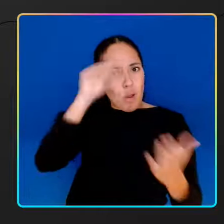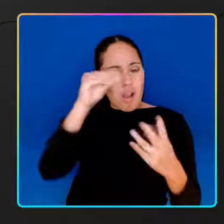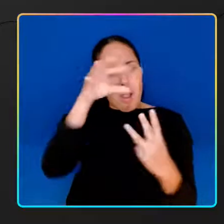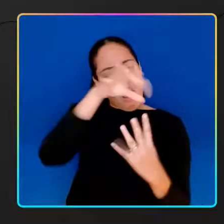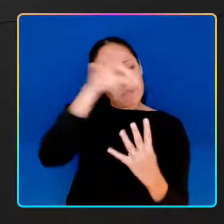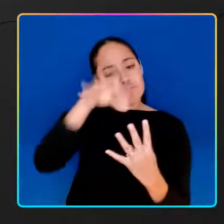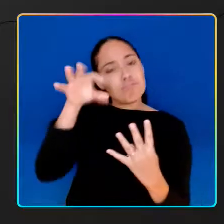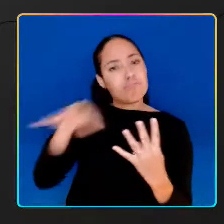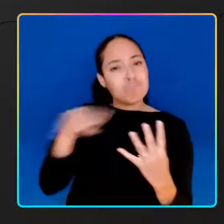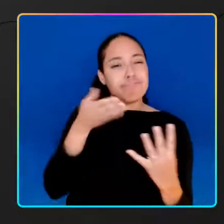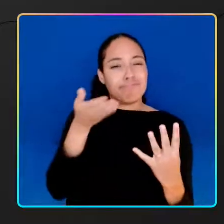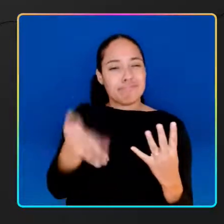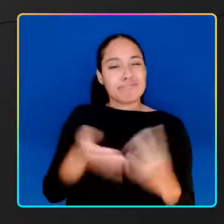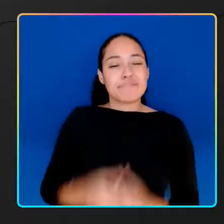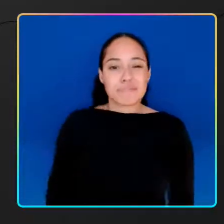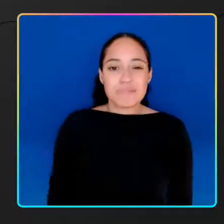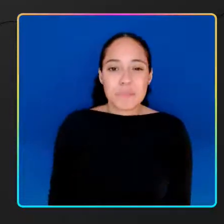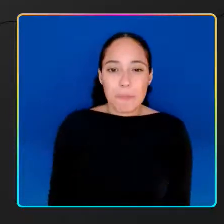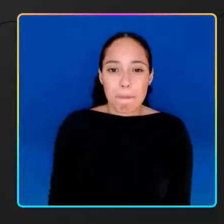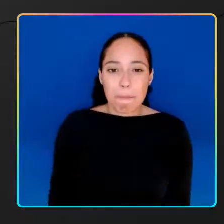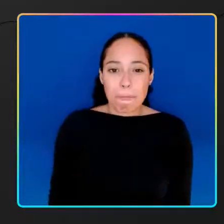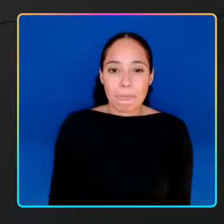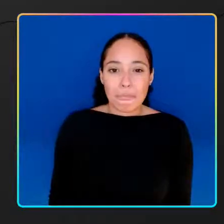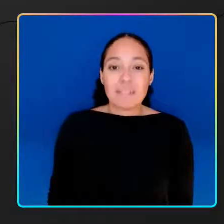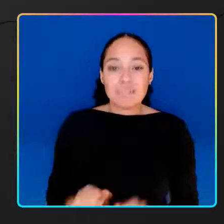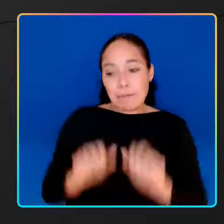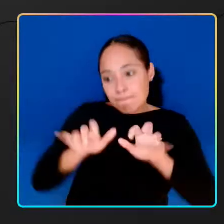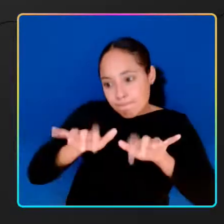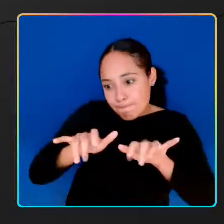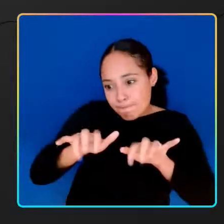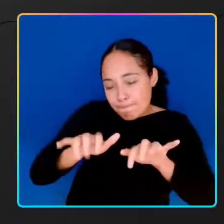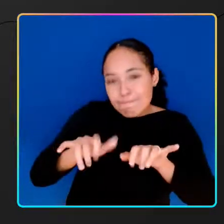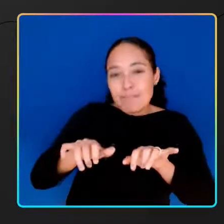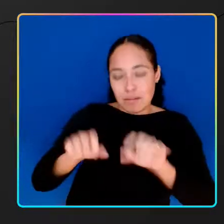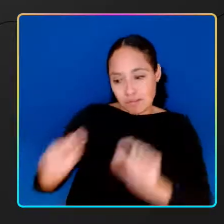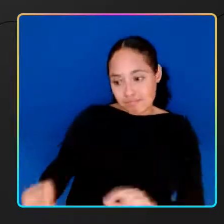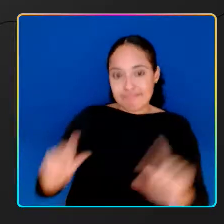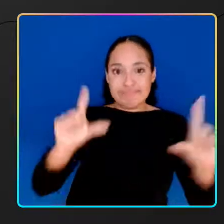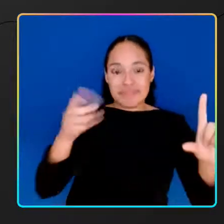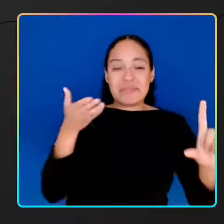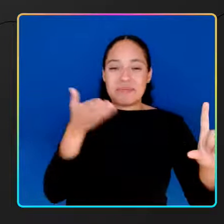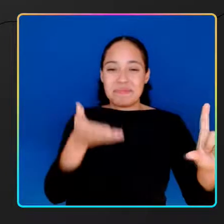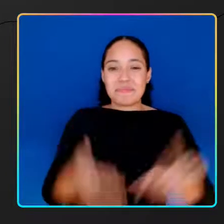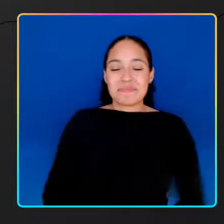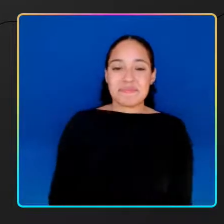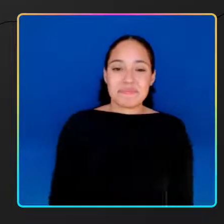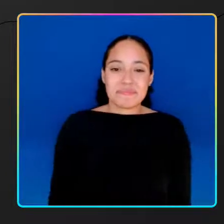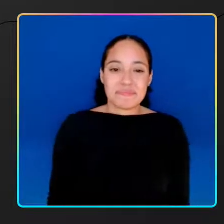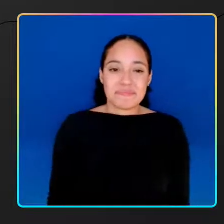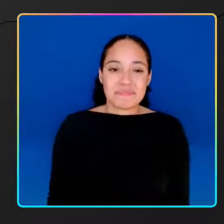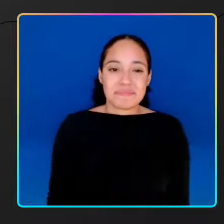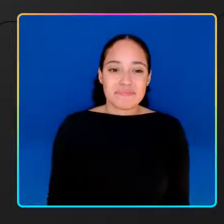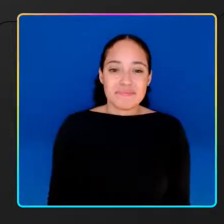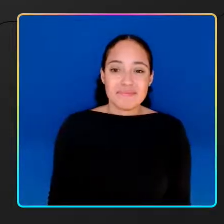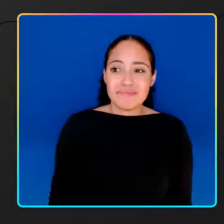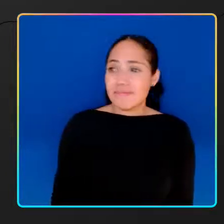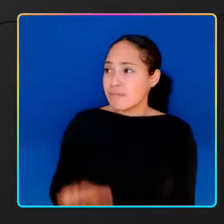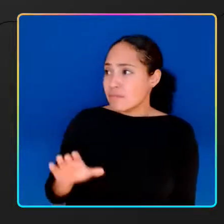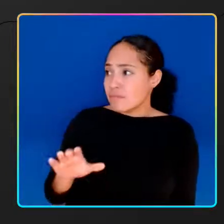aka.ms/learn, and just go search for the technology name. Henk, any other announcements on your